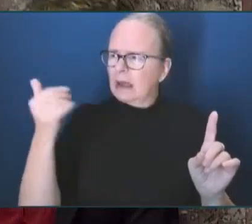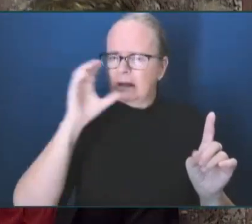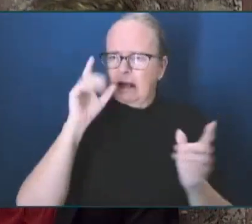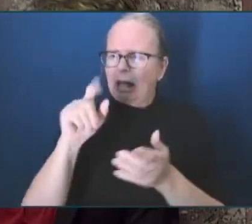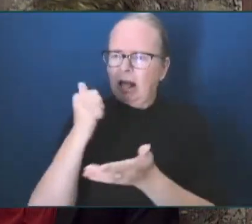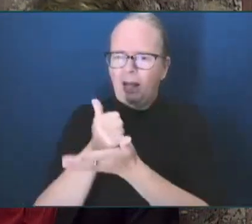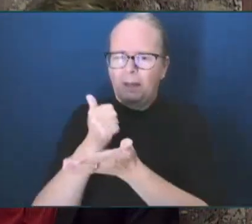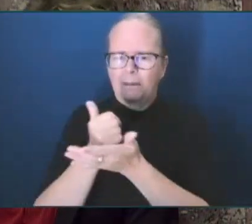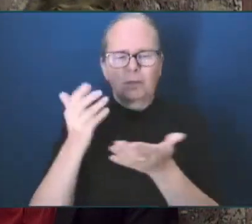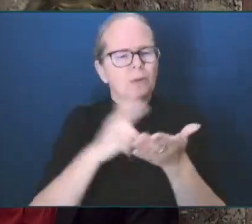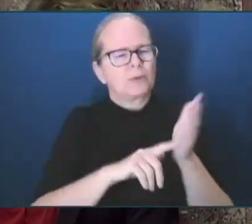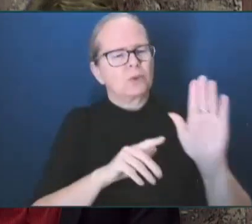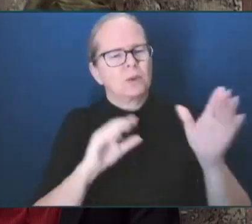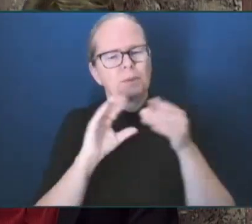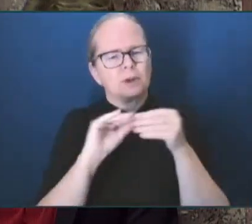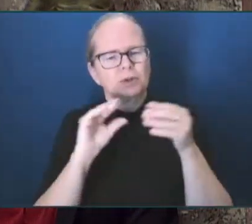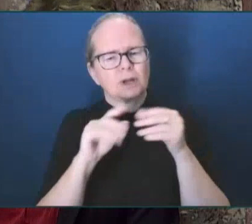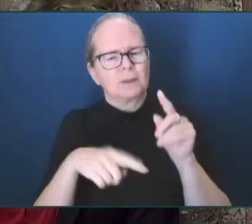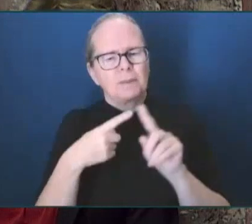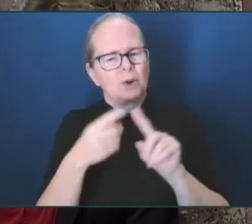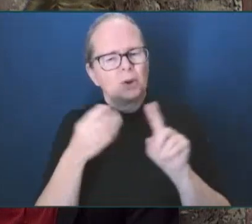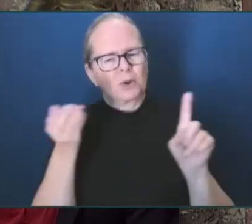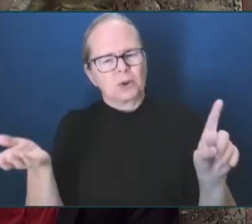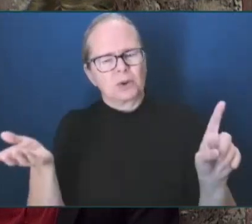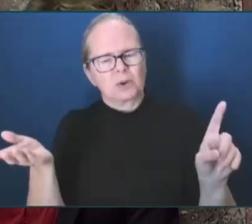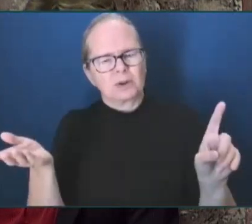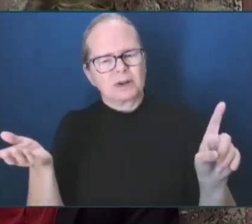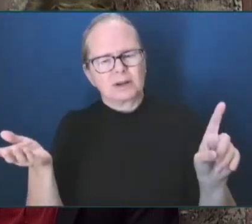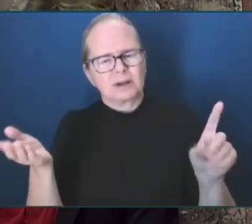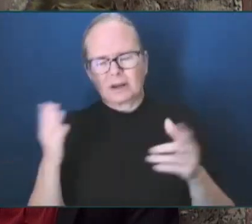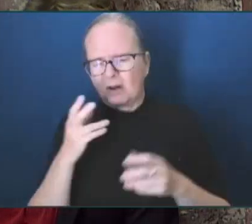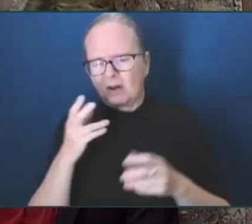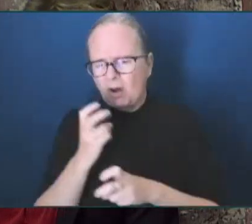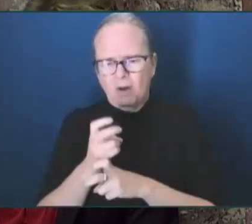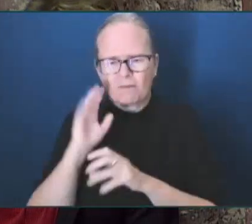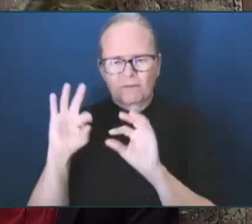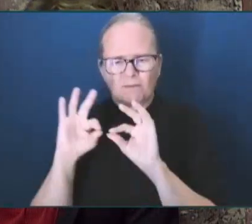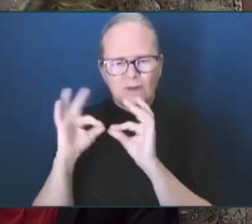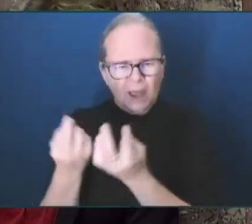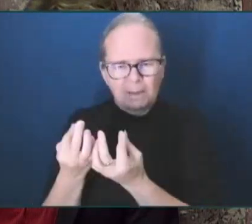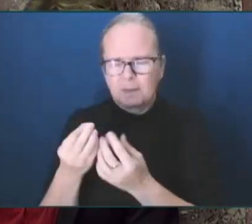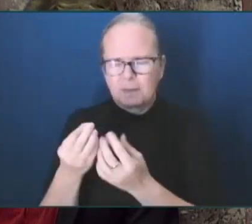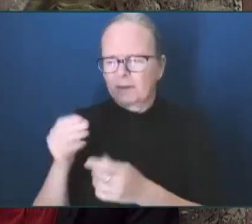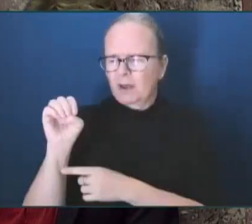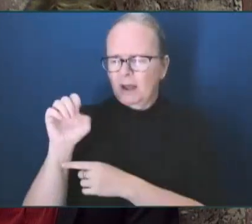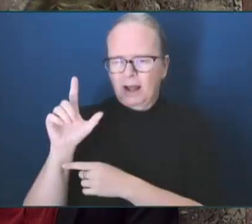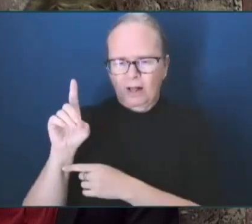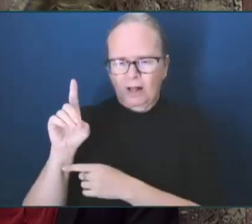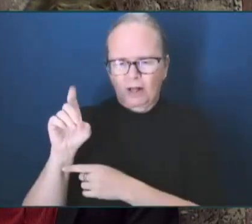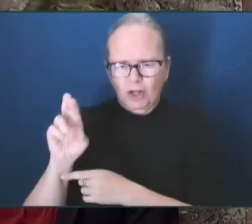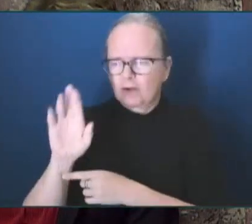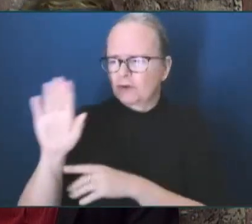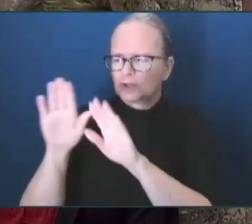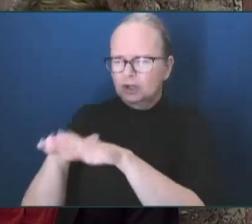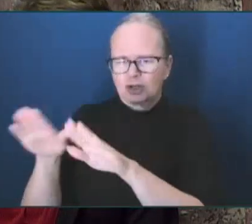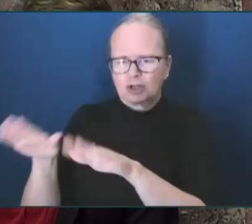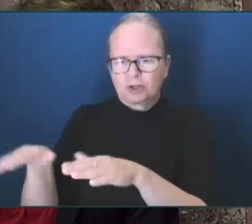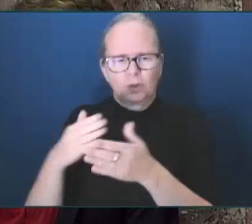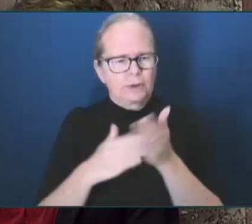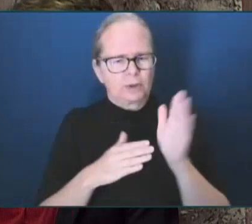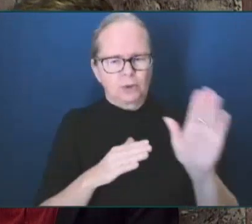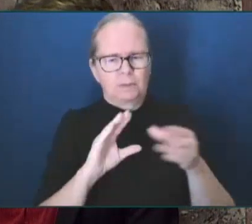Speaker. And yes, we are preparing for this fall and winter. Yes, in a global health